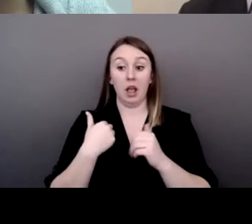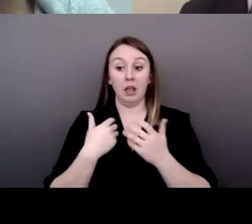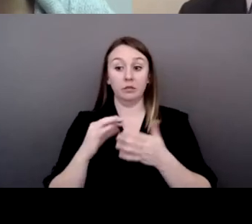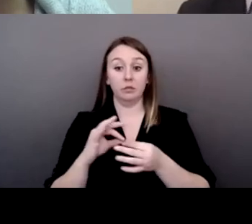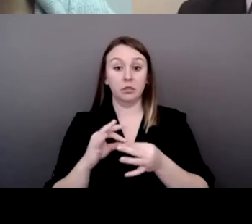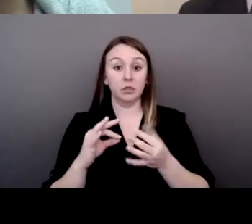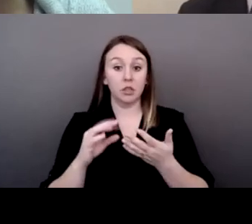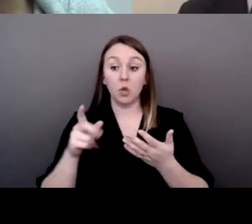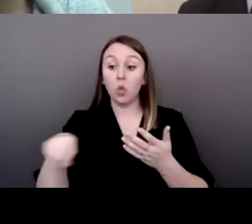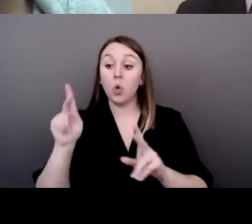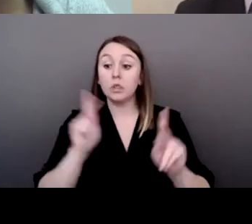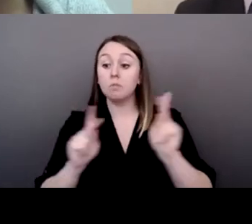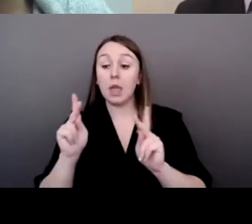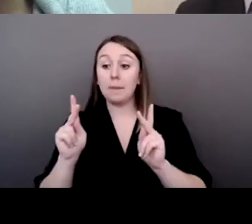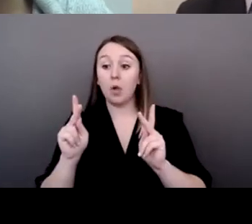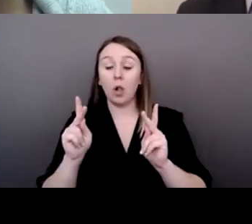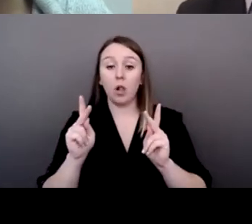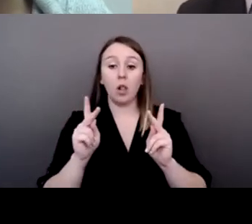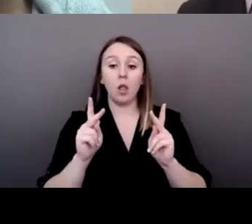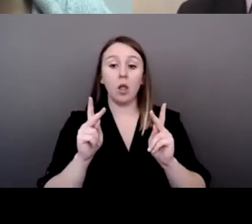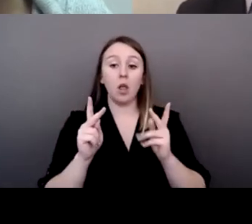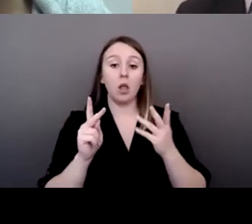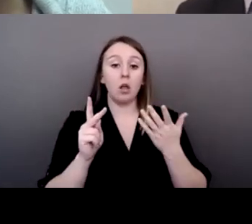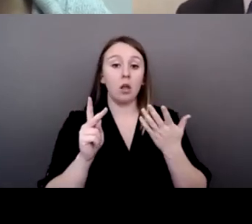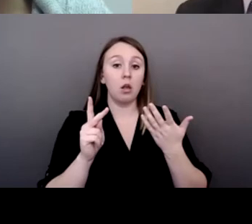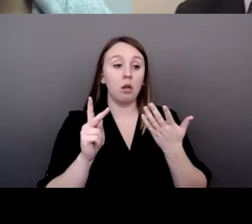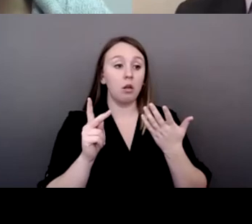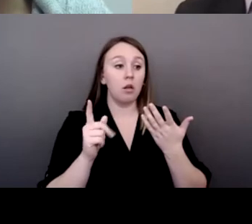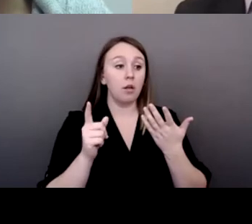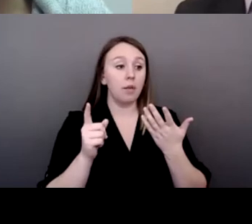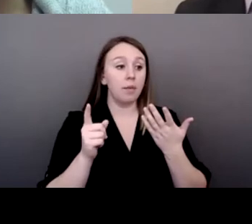with an open mind, that want to learn, embrace the culture,